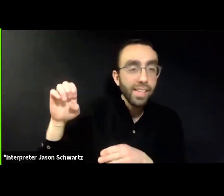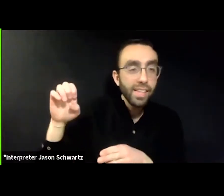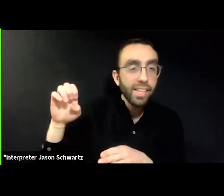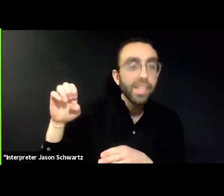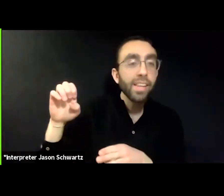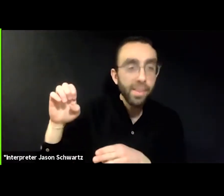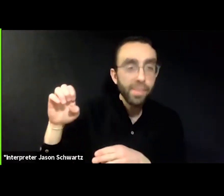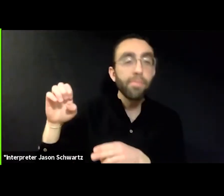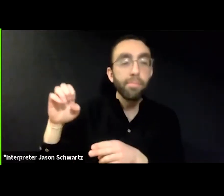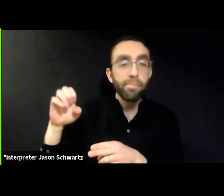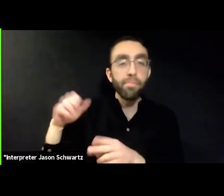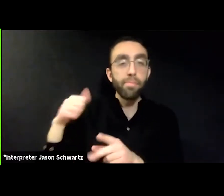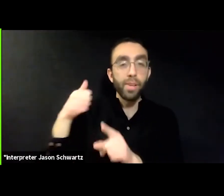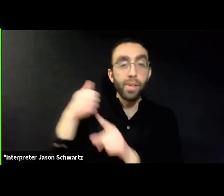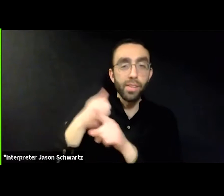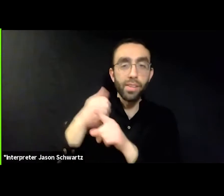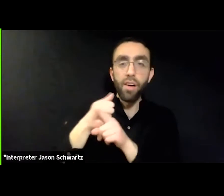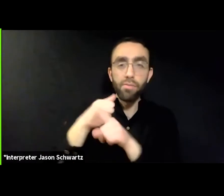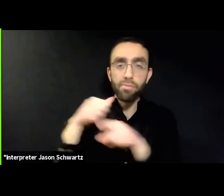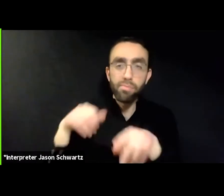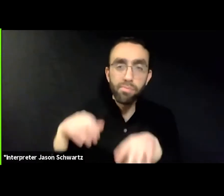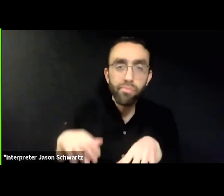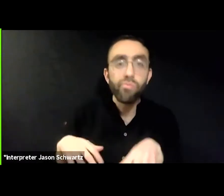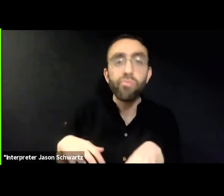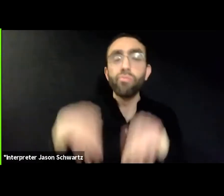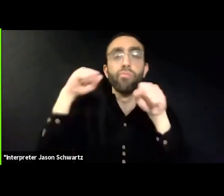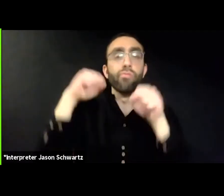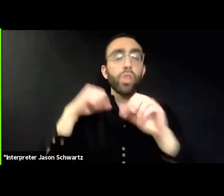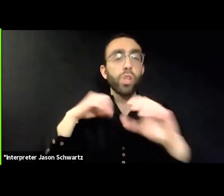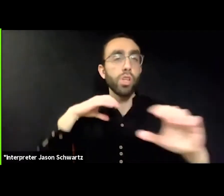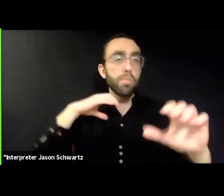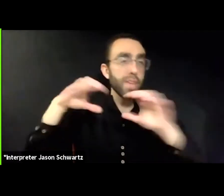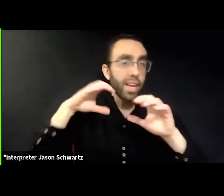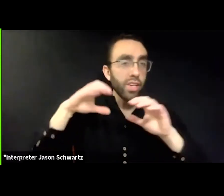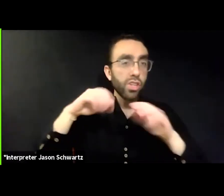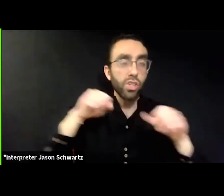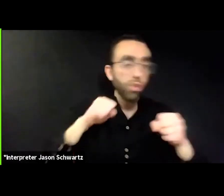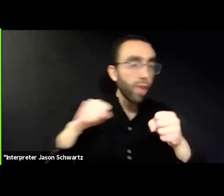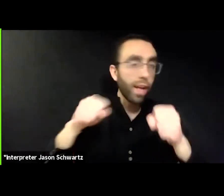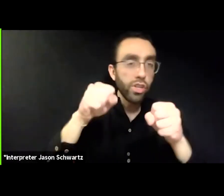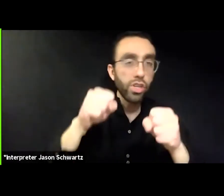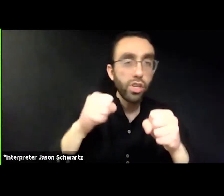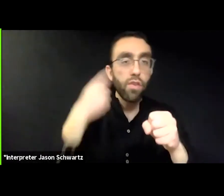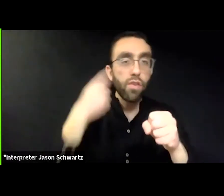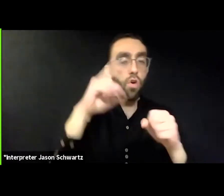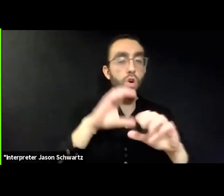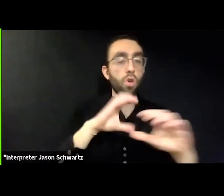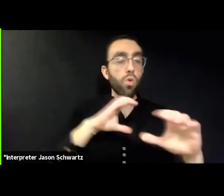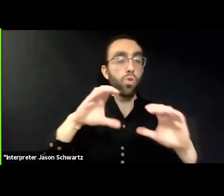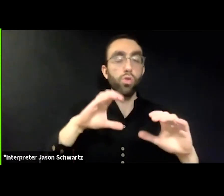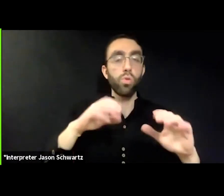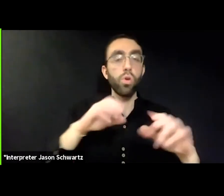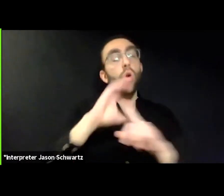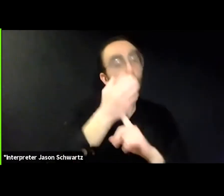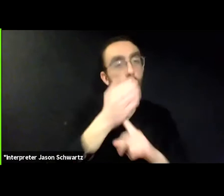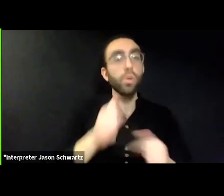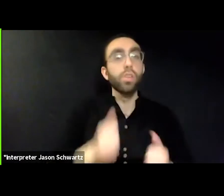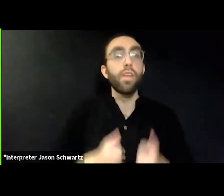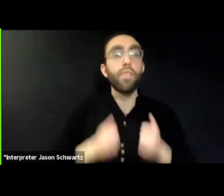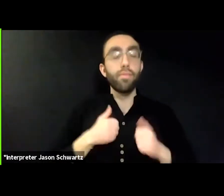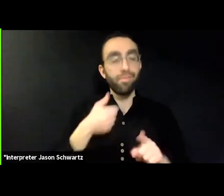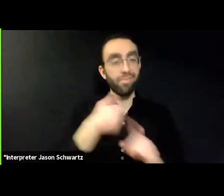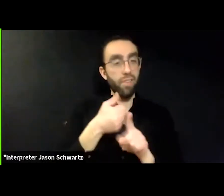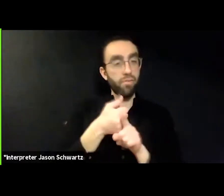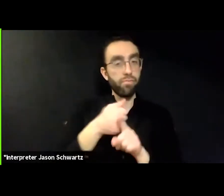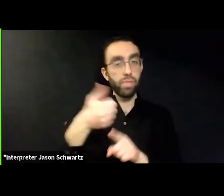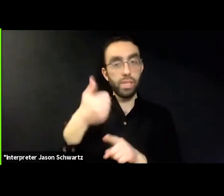survival director of strategic partnerships and communications from Cultural Survivor, with over a decade of experience working